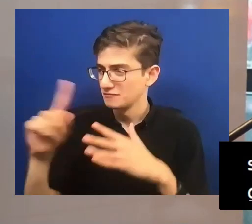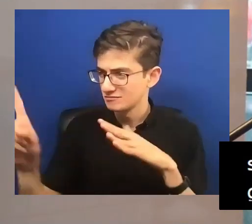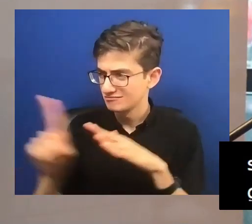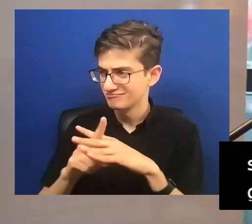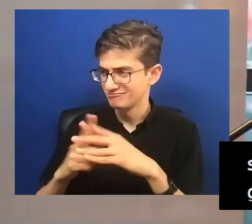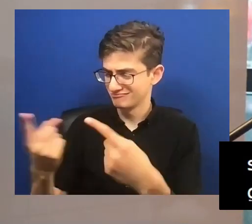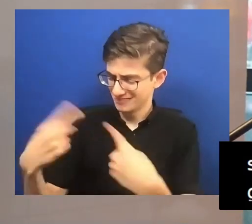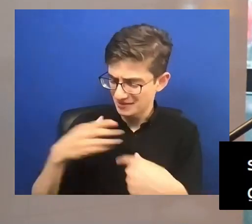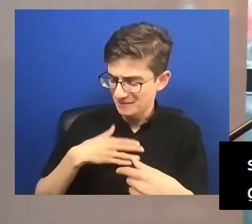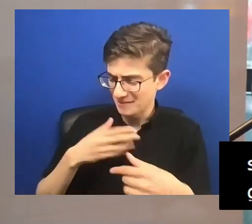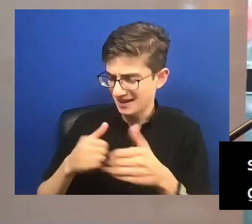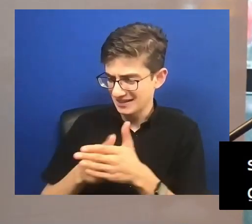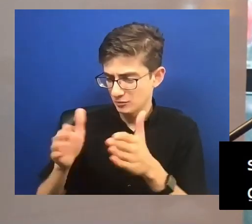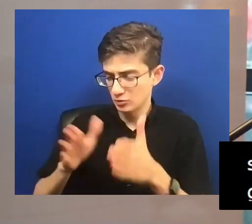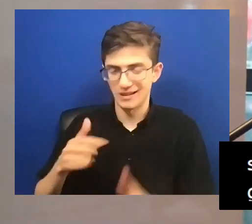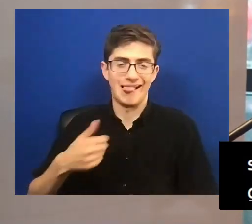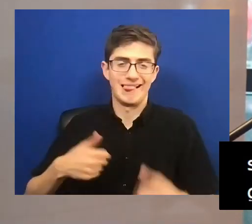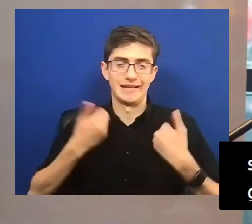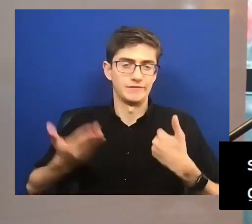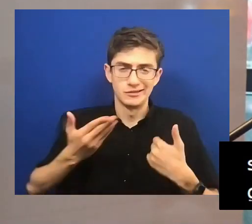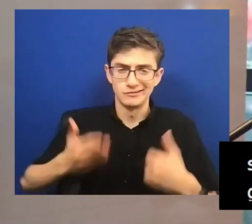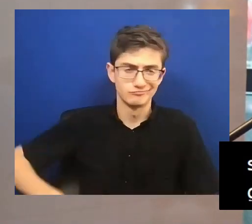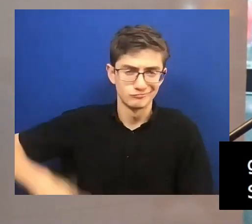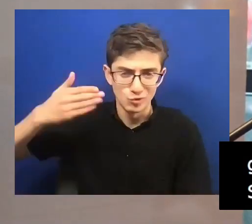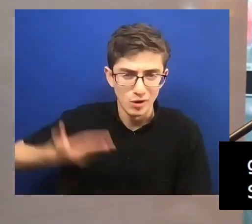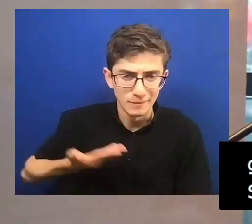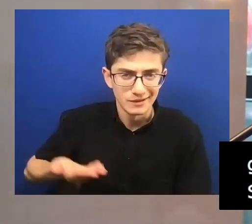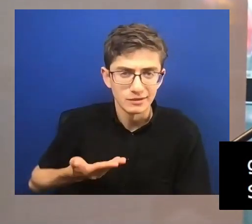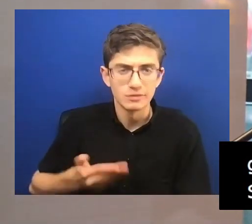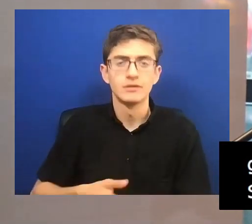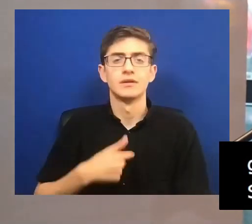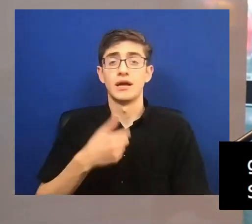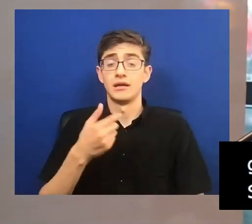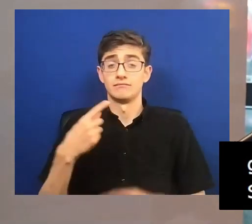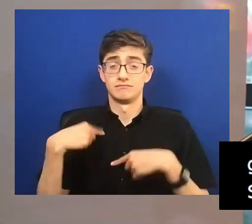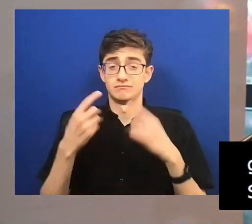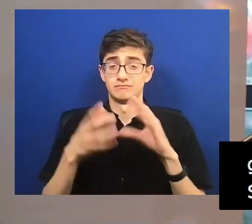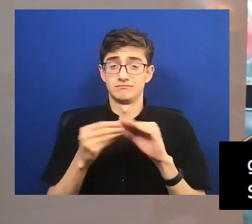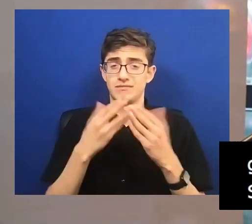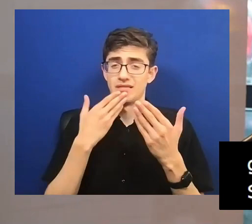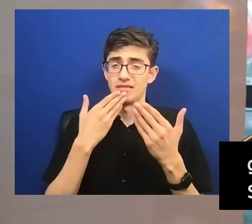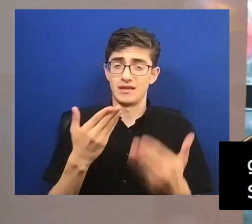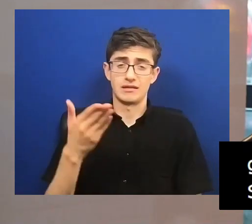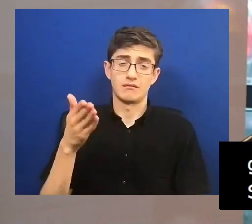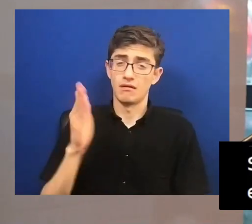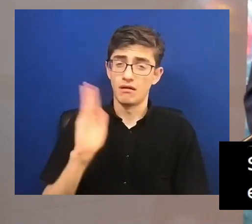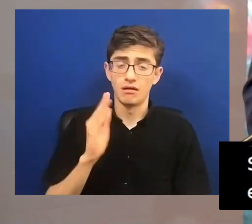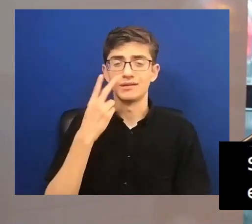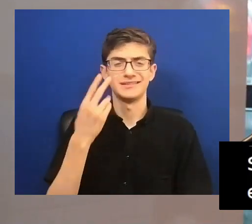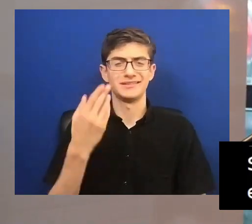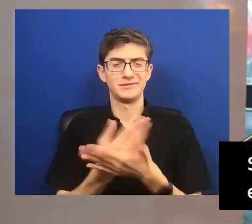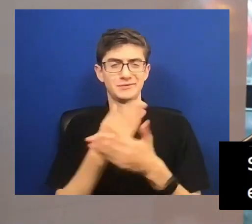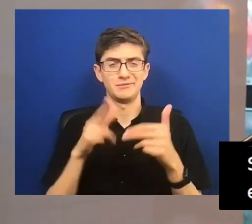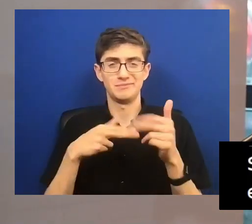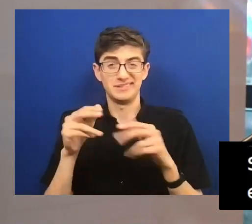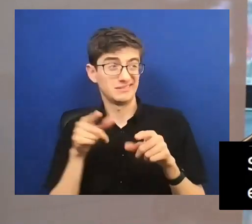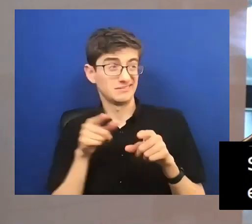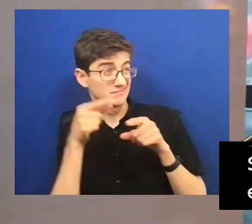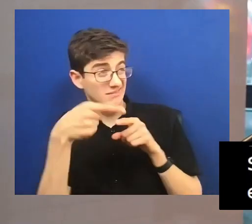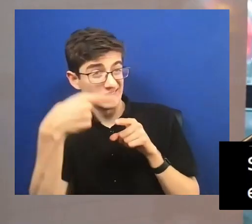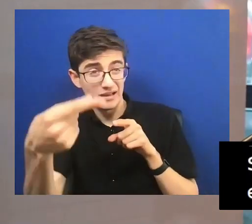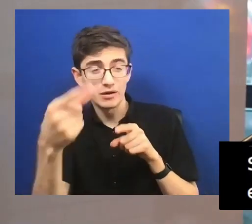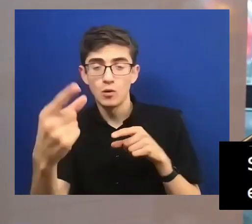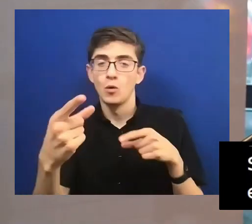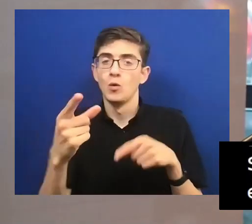actually live here, grew up here. And I was saying, thank God, as I looked at that building right there, that new building that you're looking at, that building saved